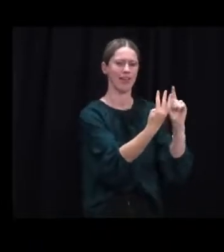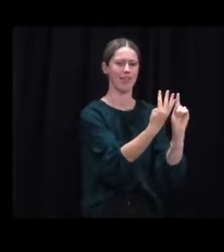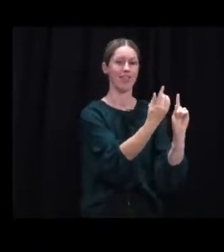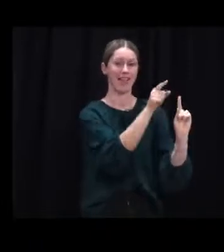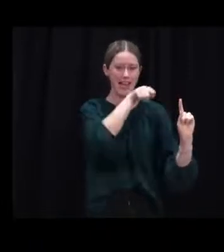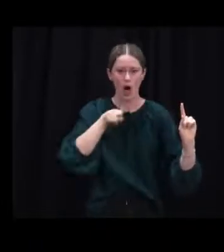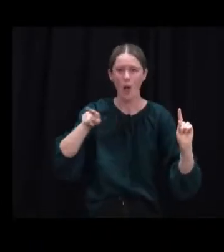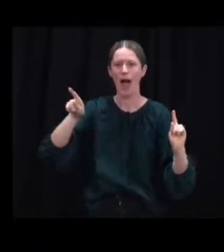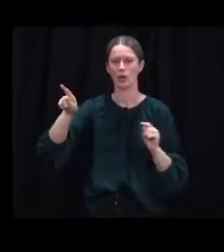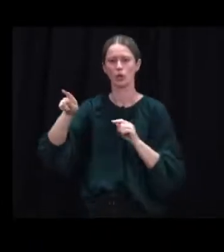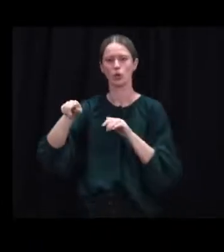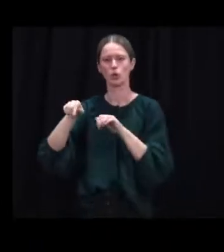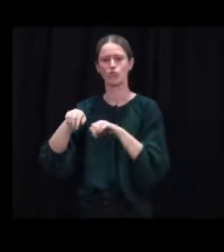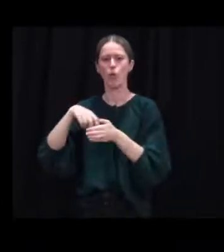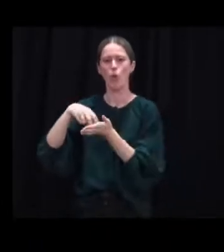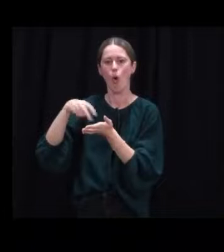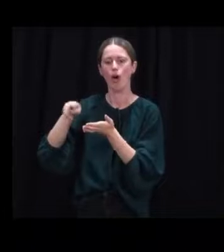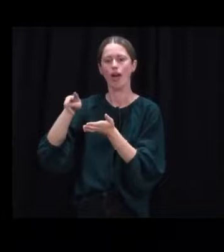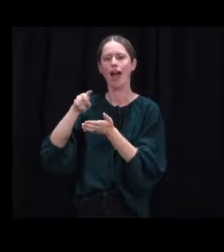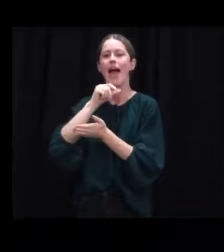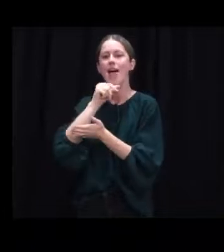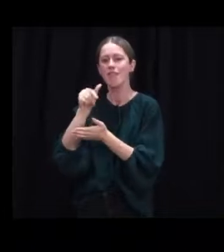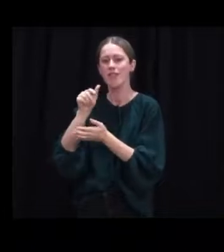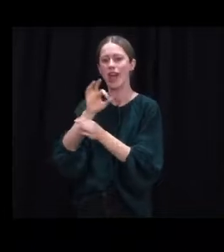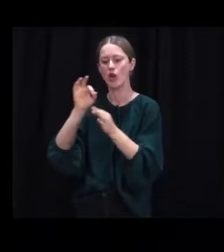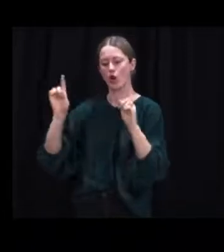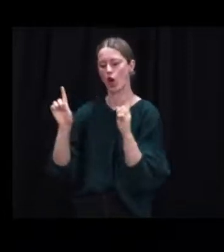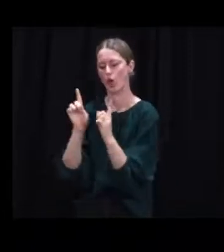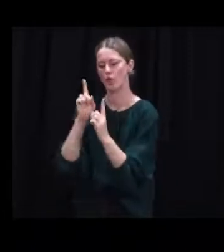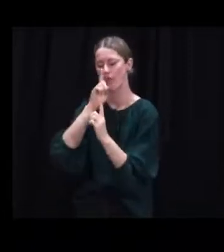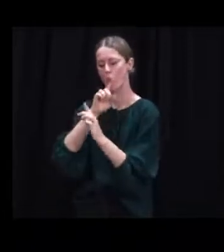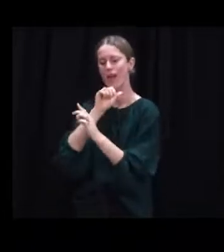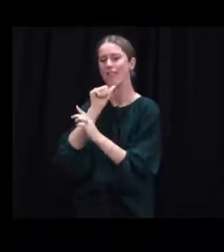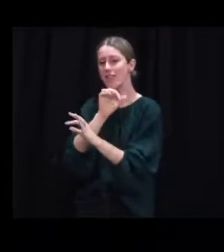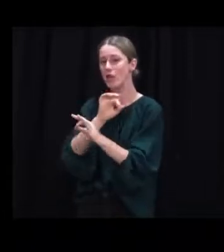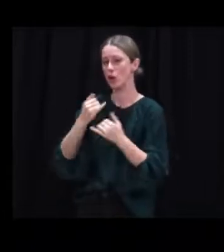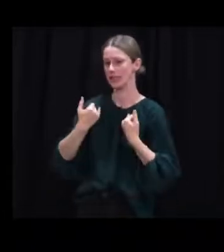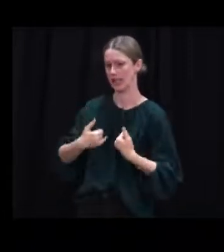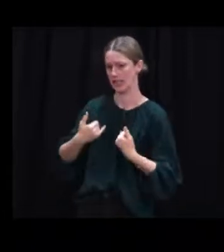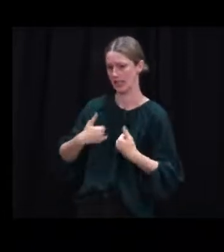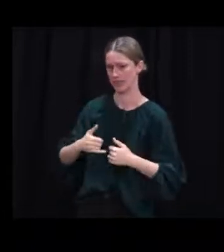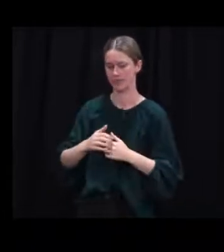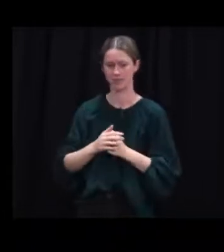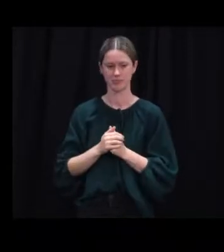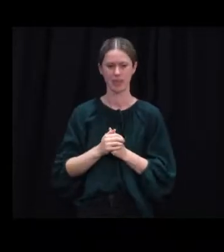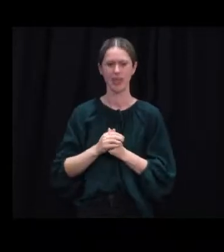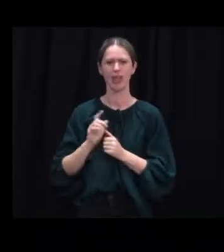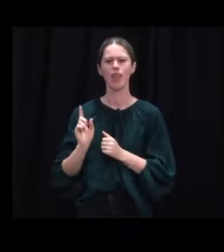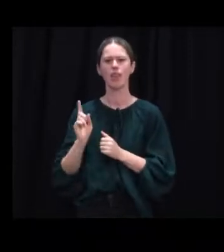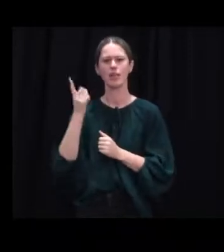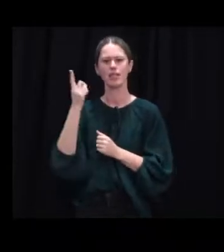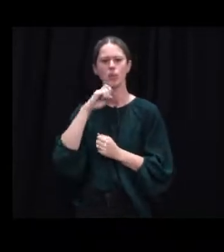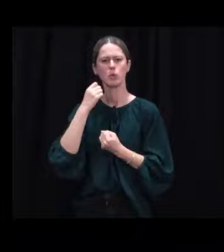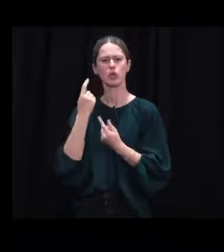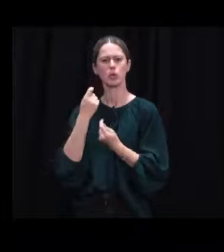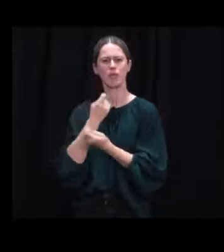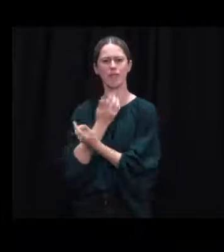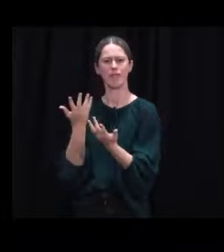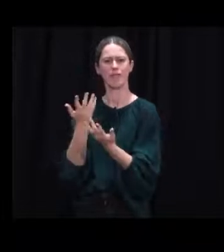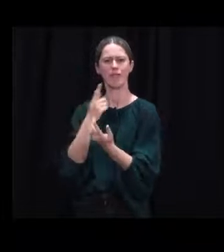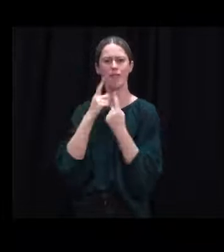members who may be staying in the home are able to leave the property to exercise as long as they avoid contacts with others and they do not have